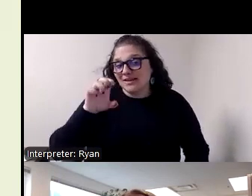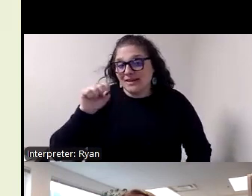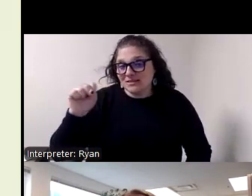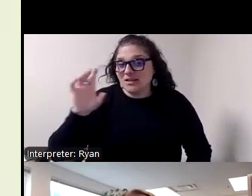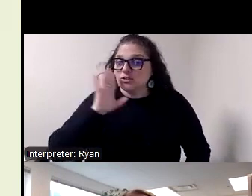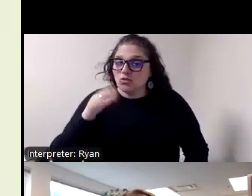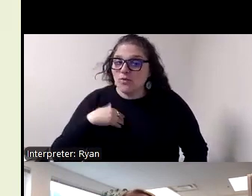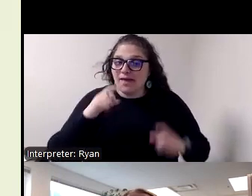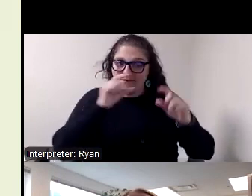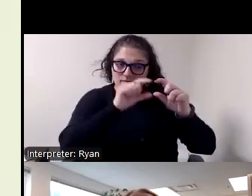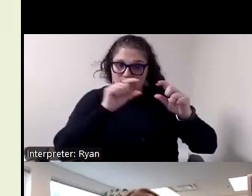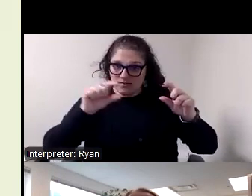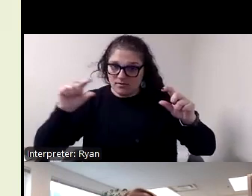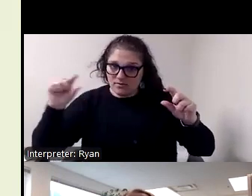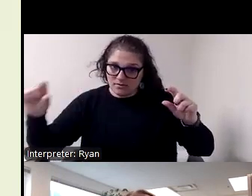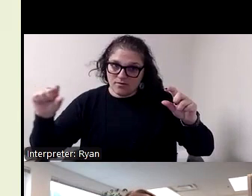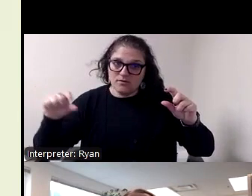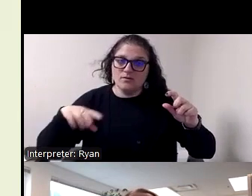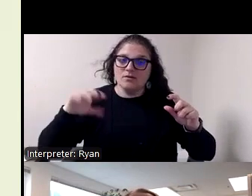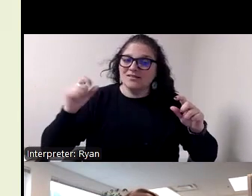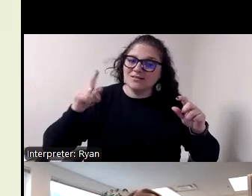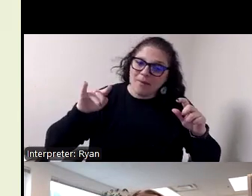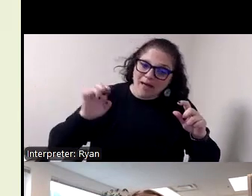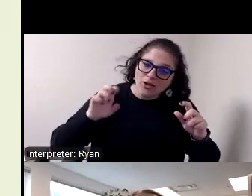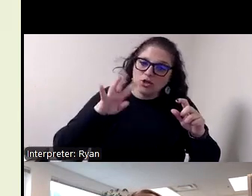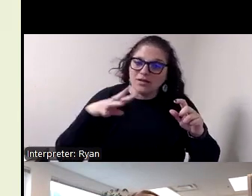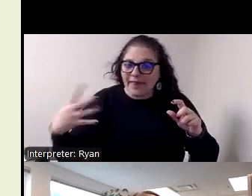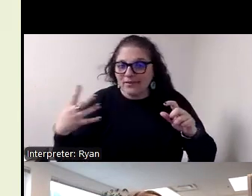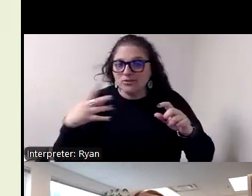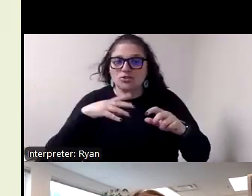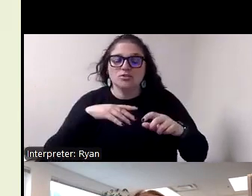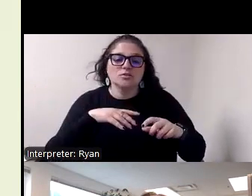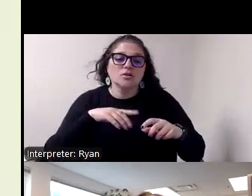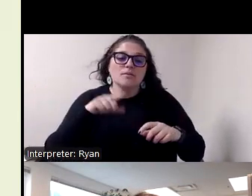different options. You can go to Aspire, there's a calendar, org chart,